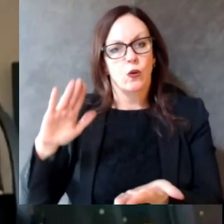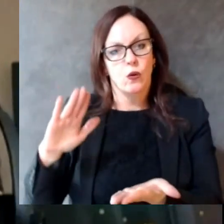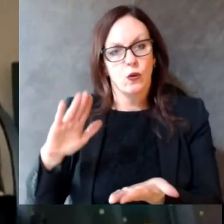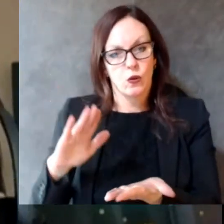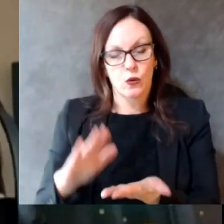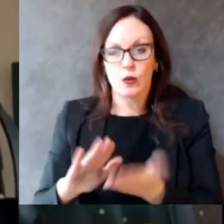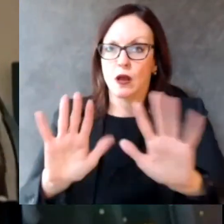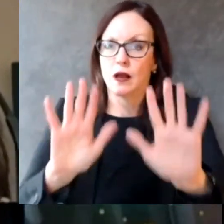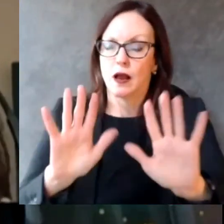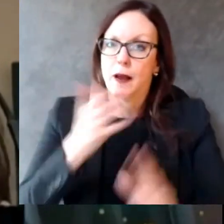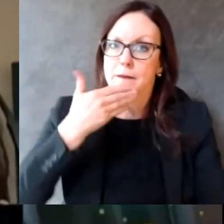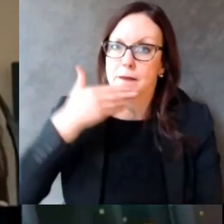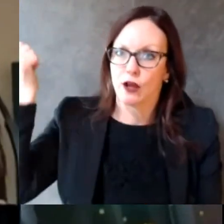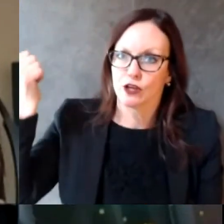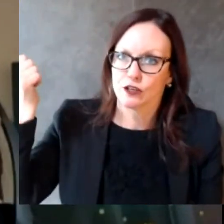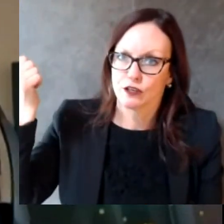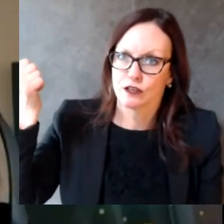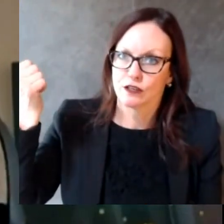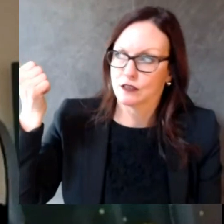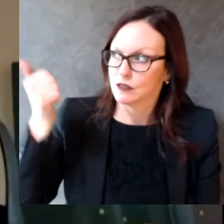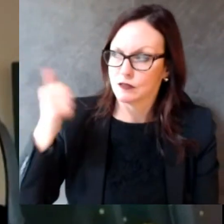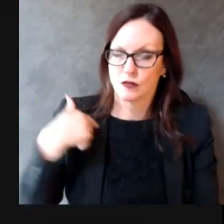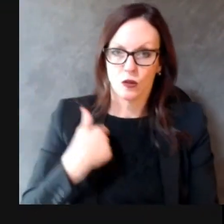a very manageable level.